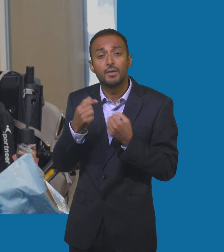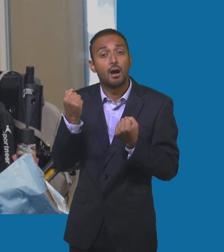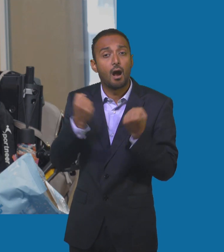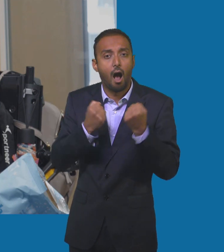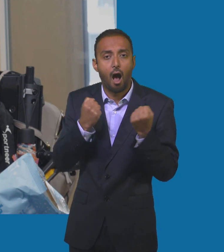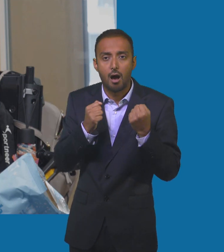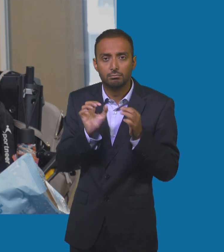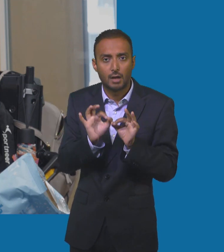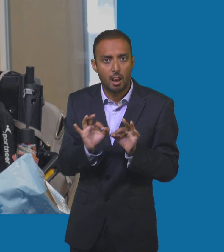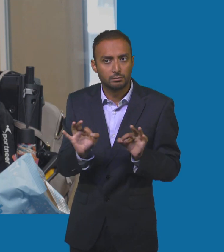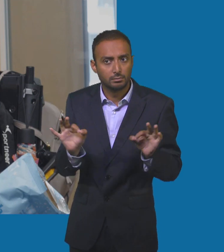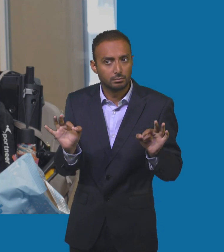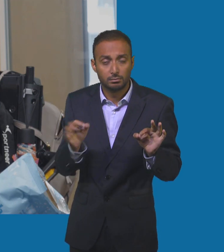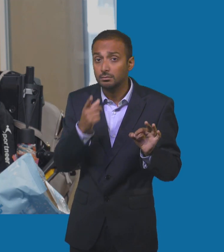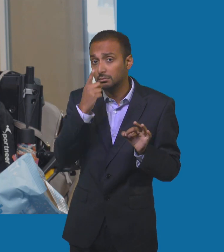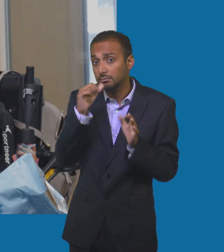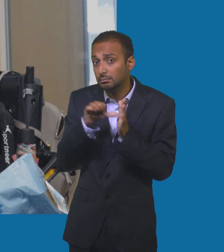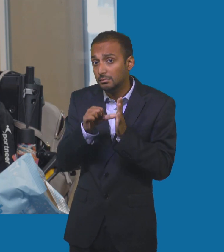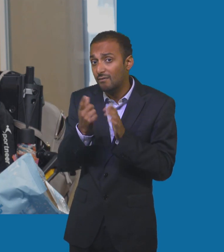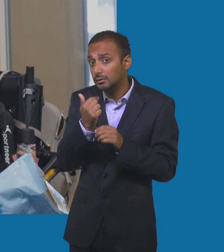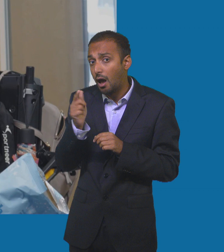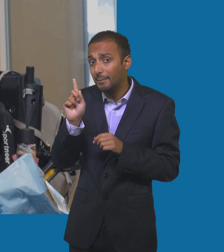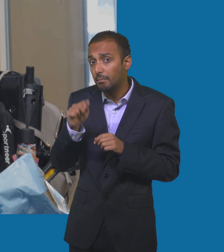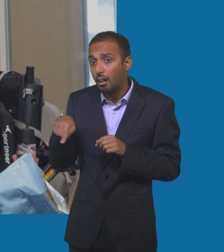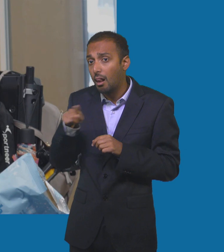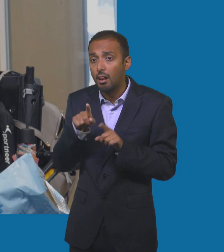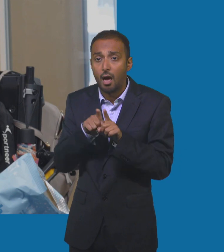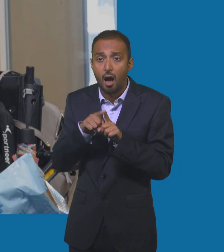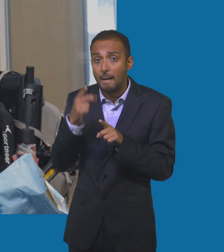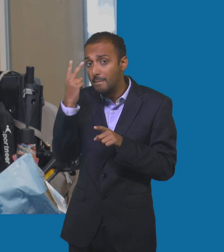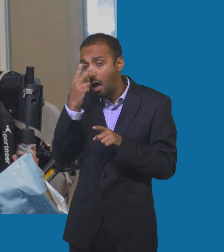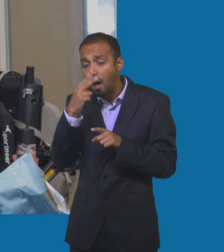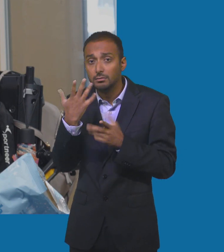not loud, can be problematic for people who are blind or